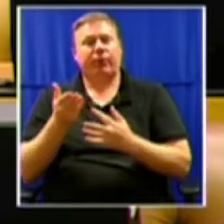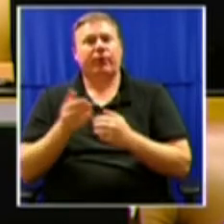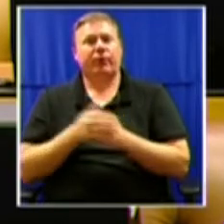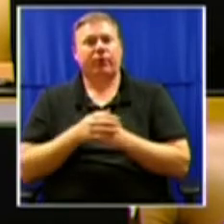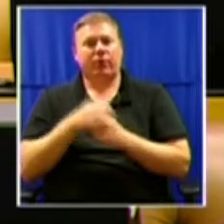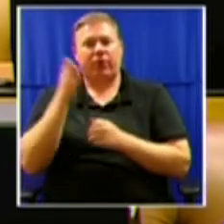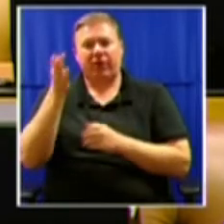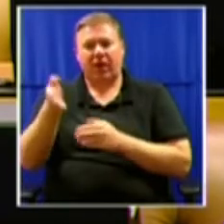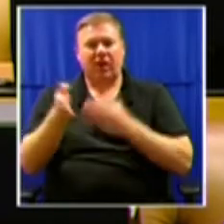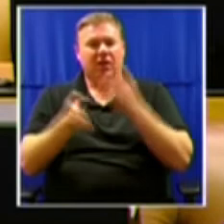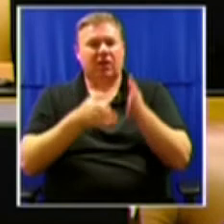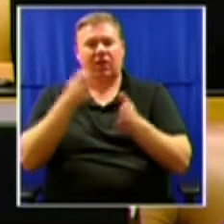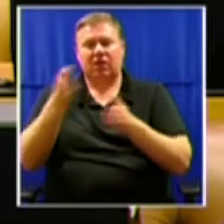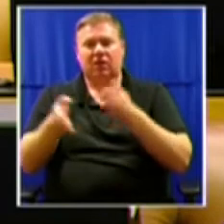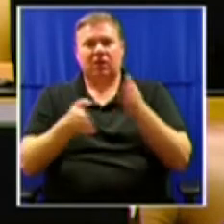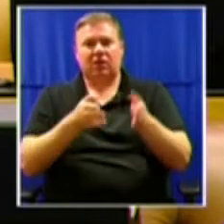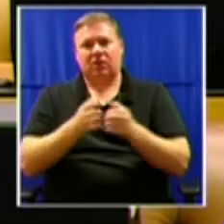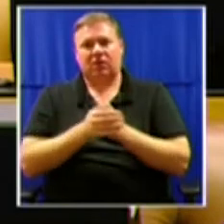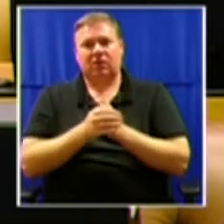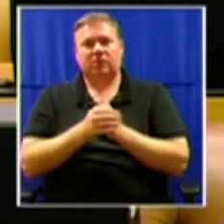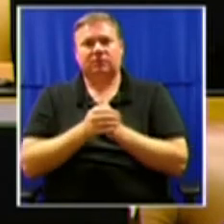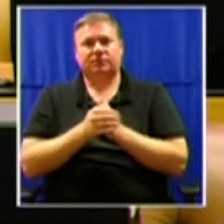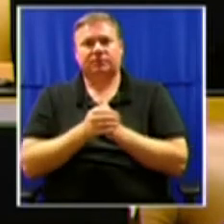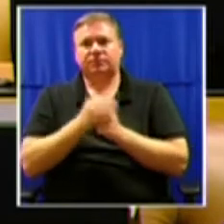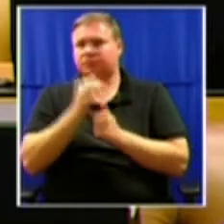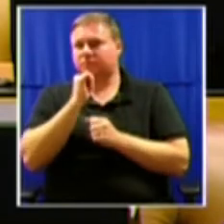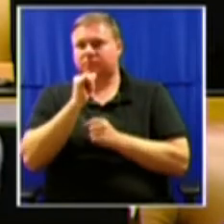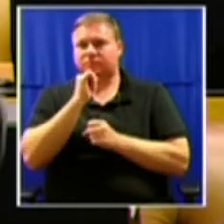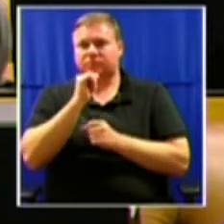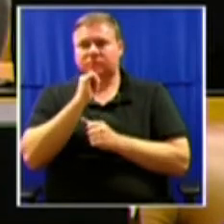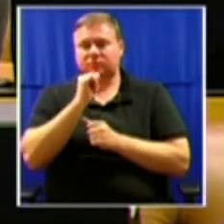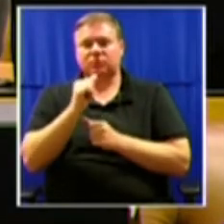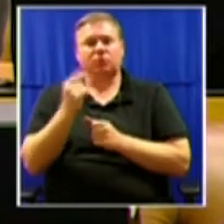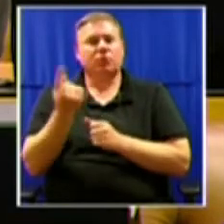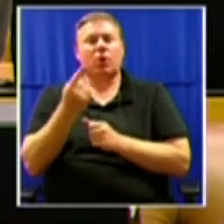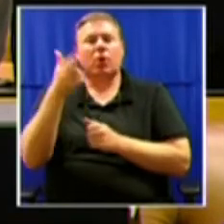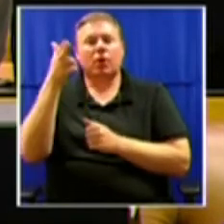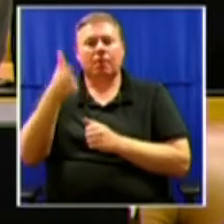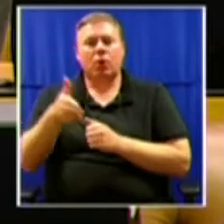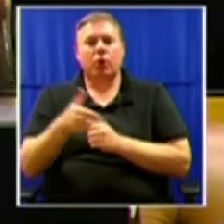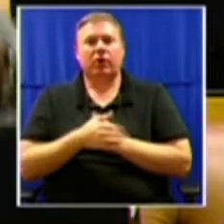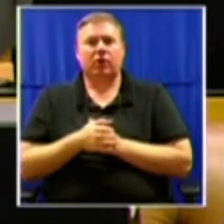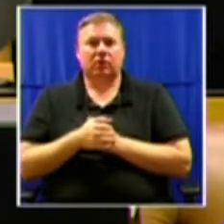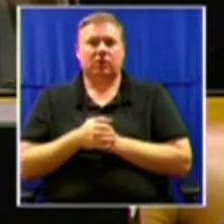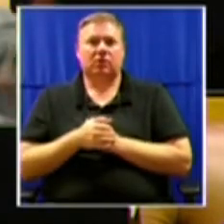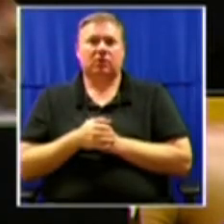there to say is not just the murder and these